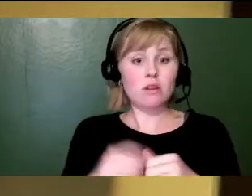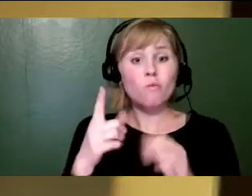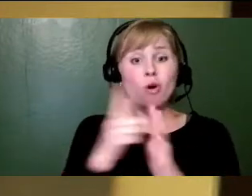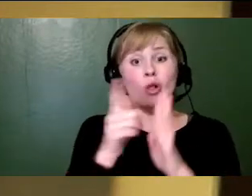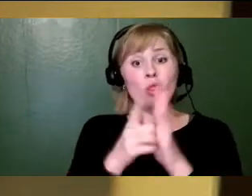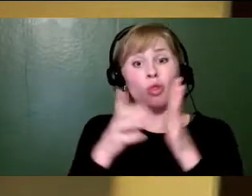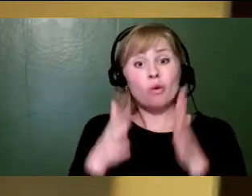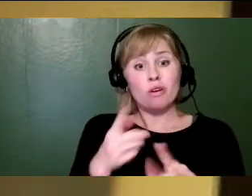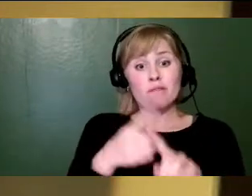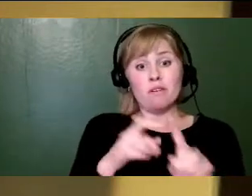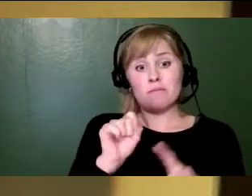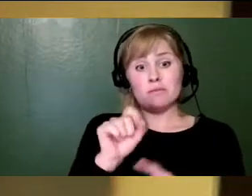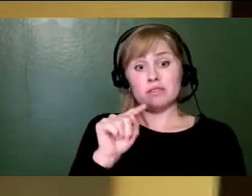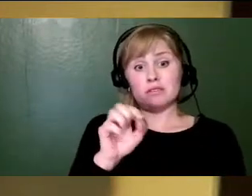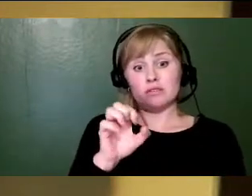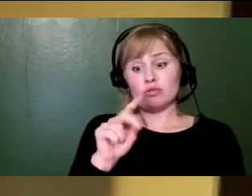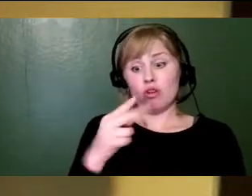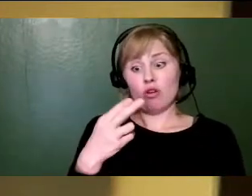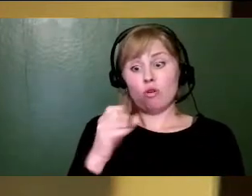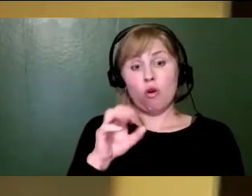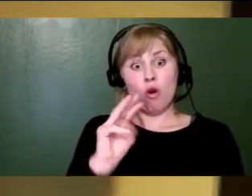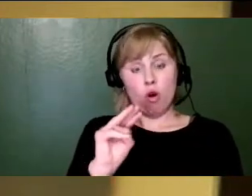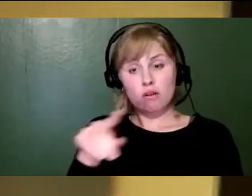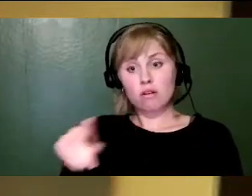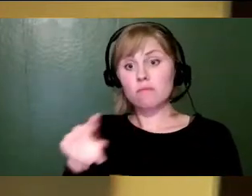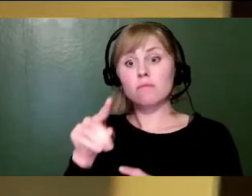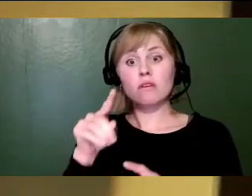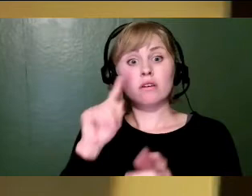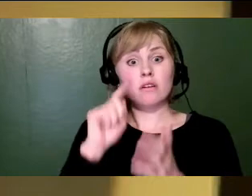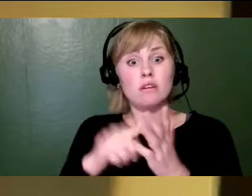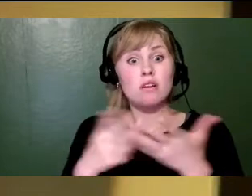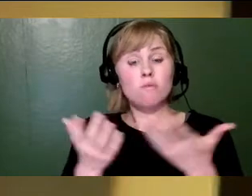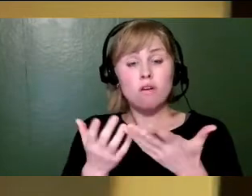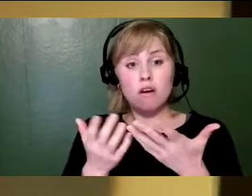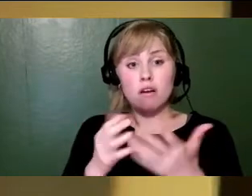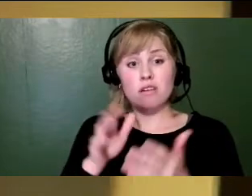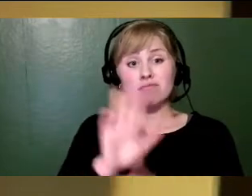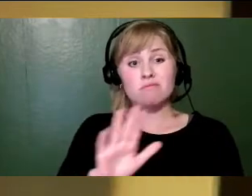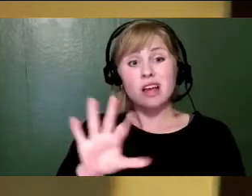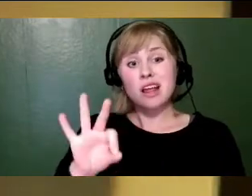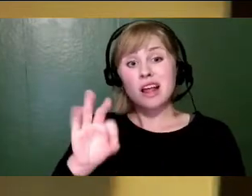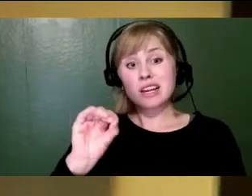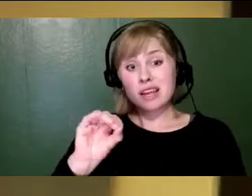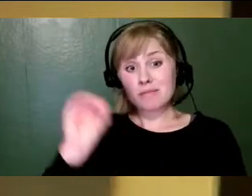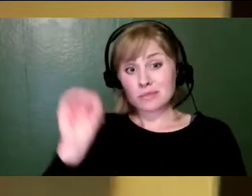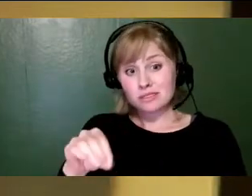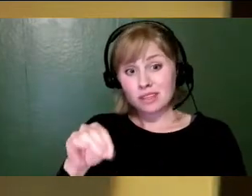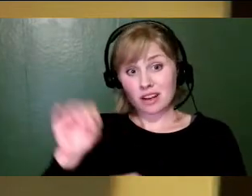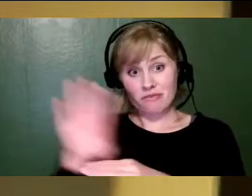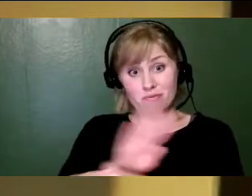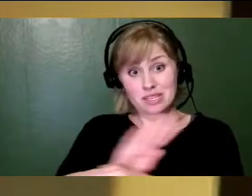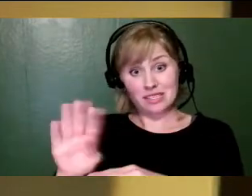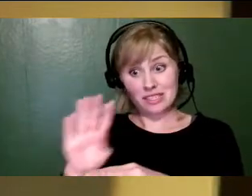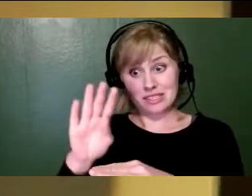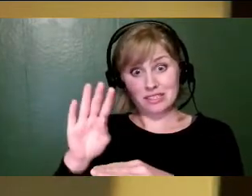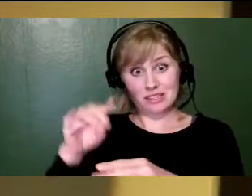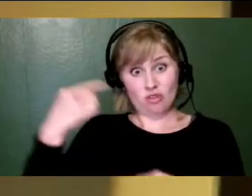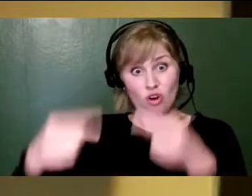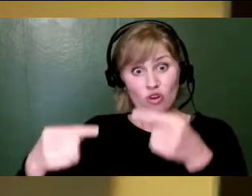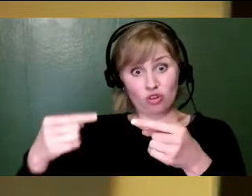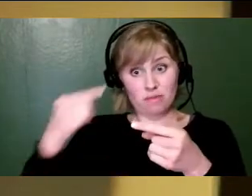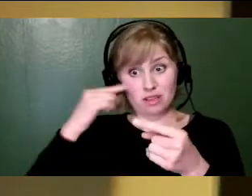as much as 90% of all commercial disputes in Sweden are arbitrated. But in Linköping, not a large city, but